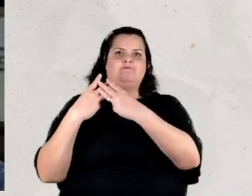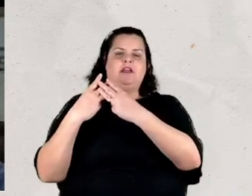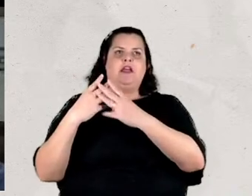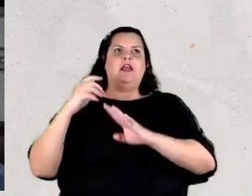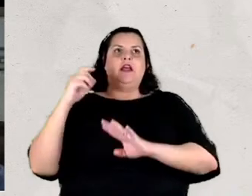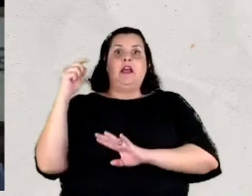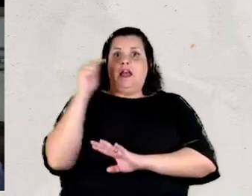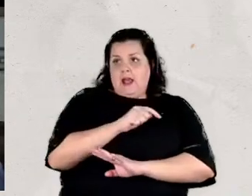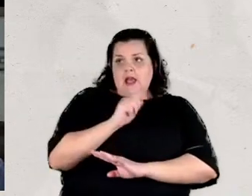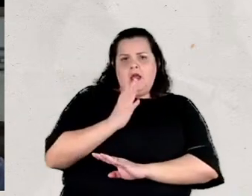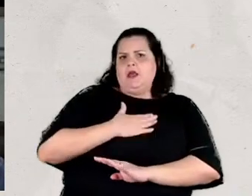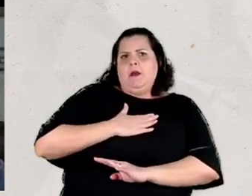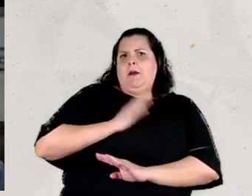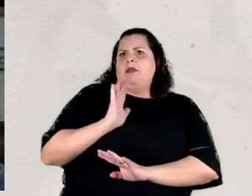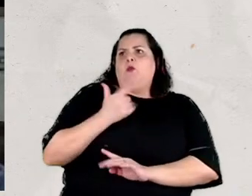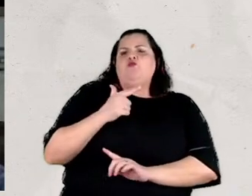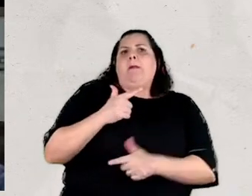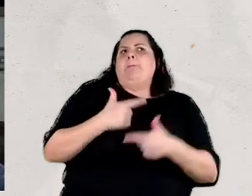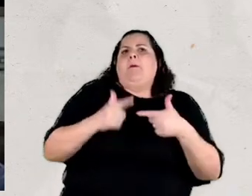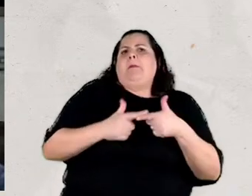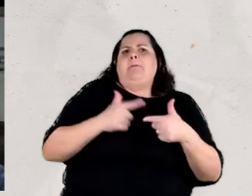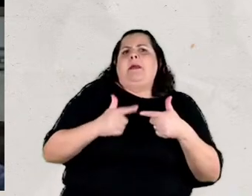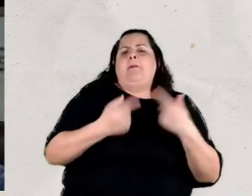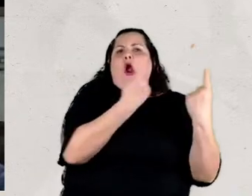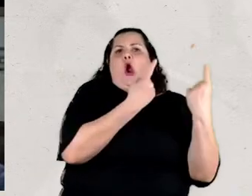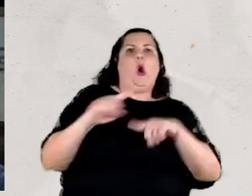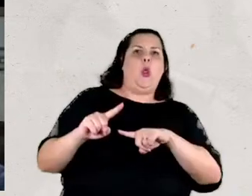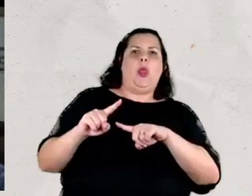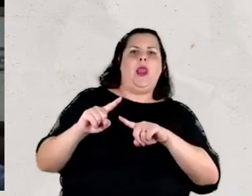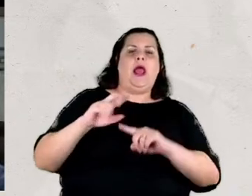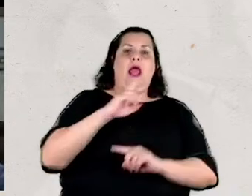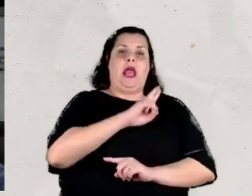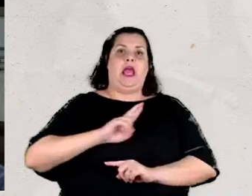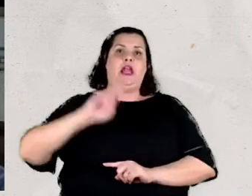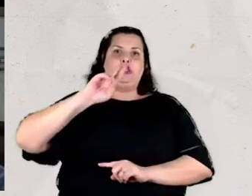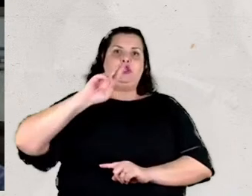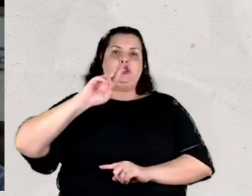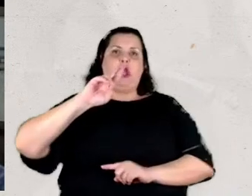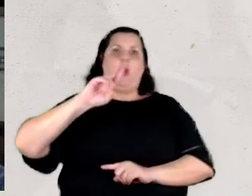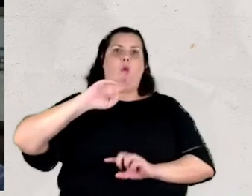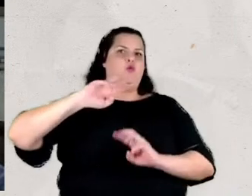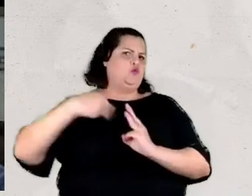core of my understanding of